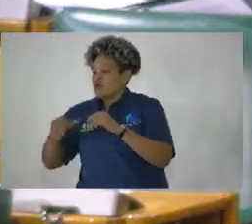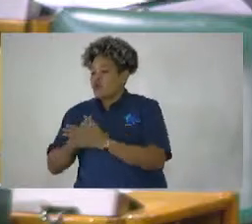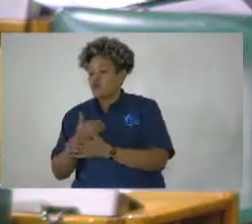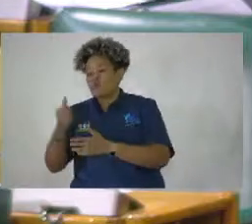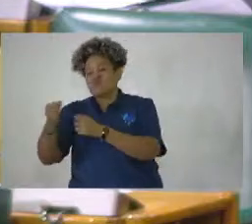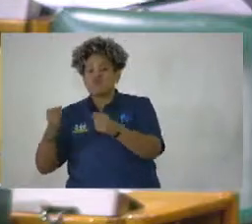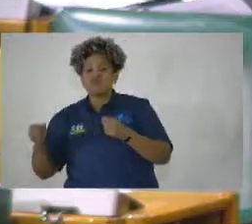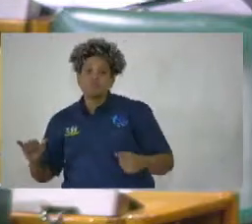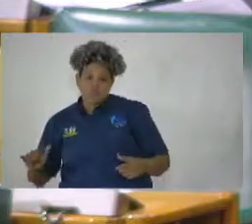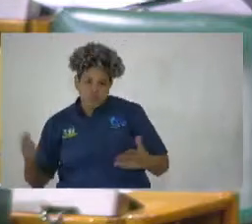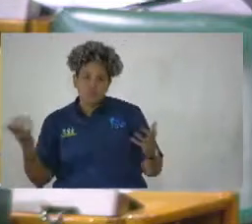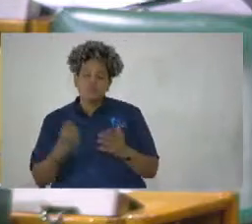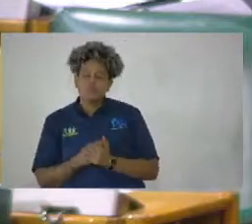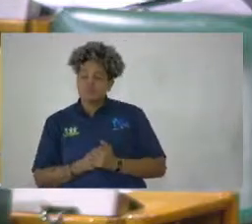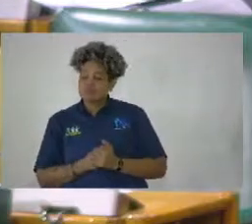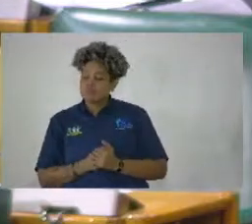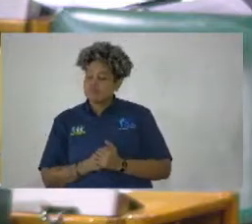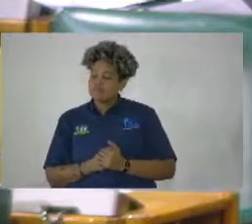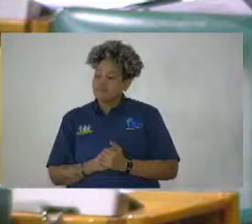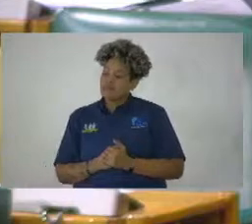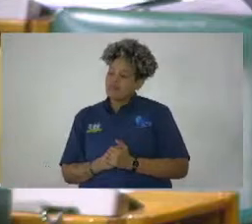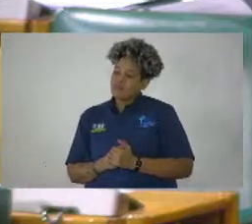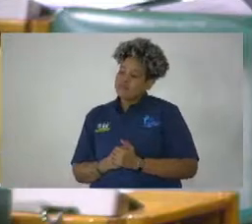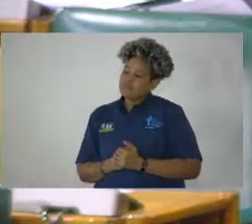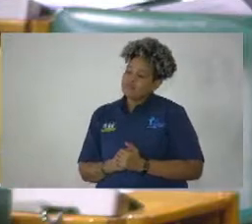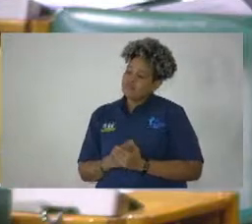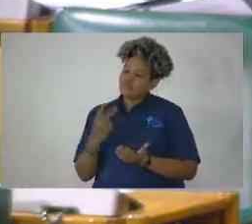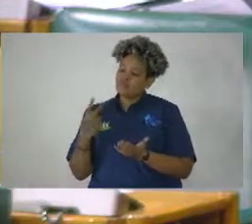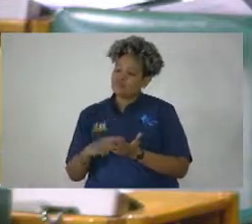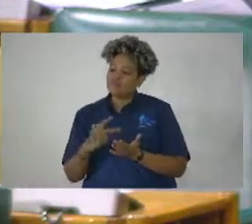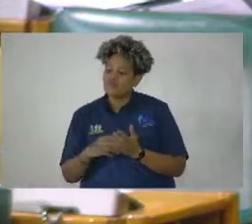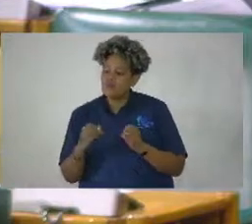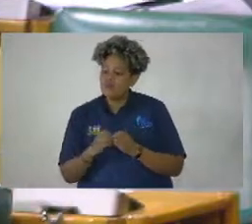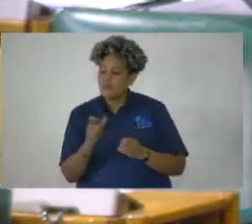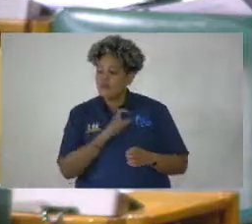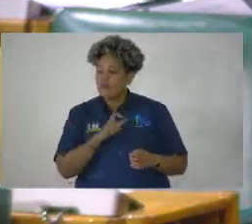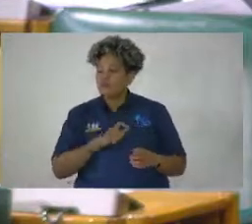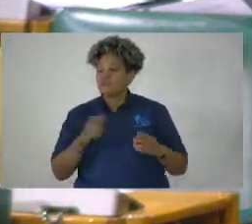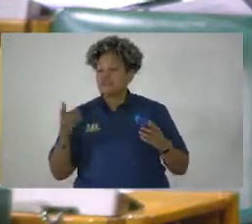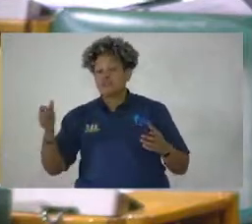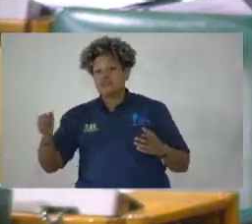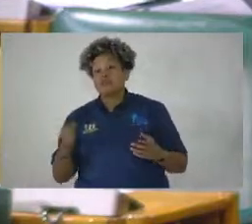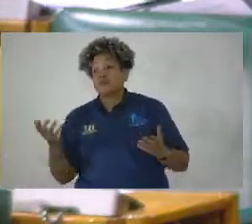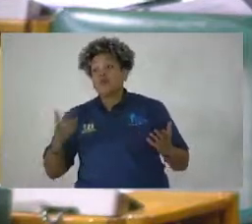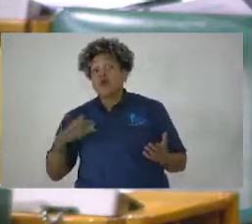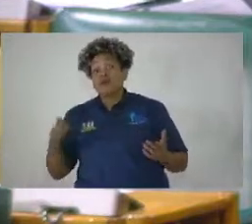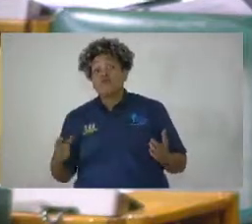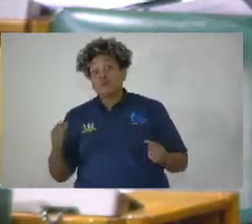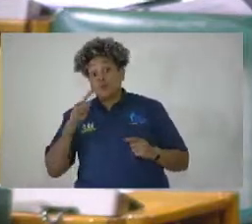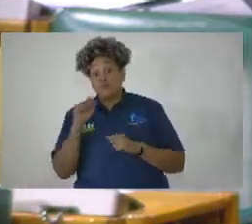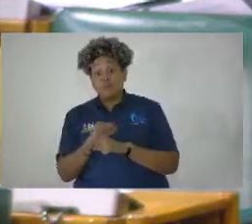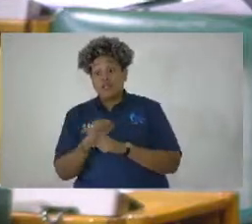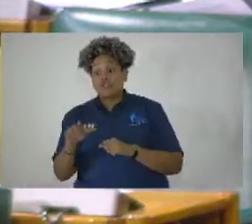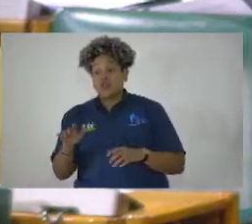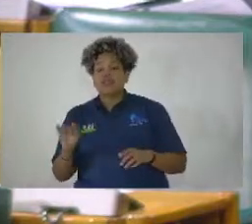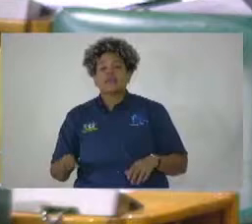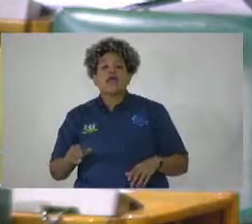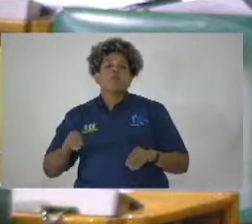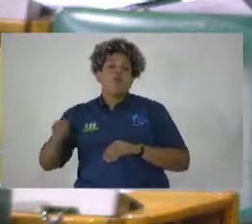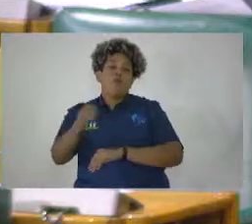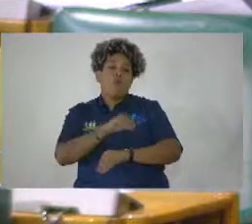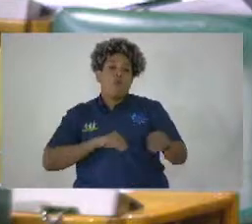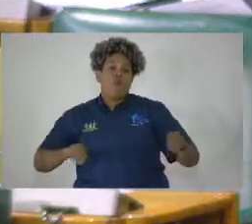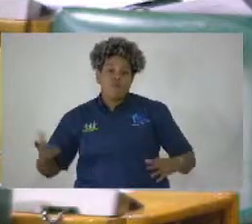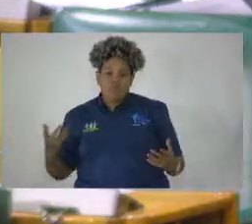recruitment. So 2,000 more police officers, Mr. Speaker. And what we have to do is to make sure they are mobile.